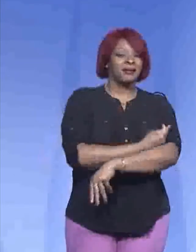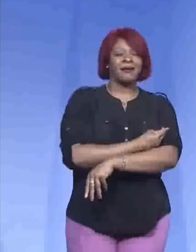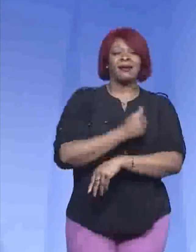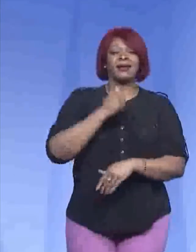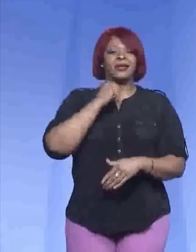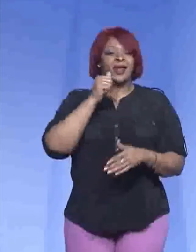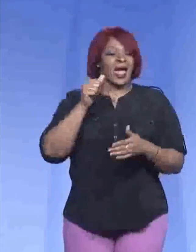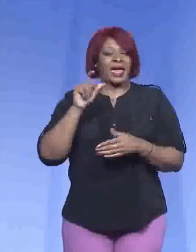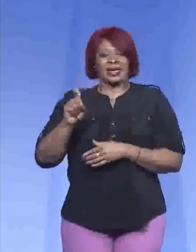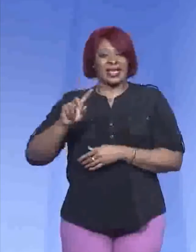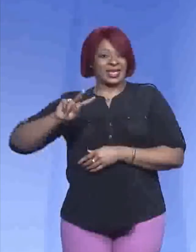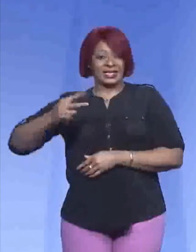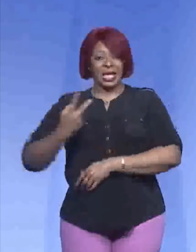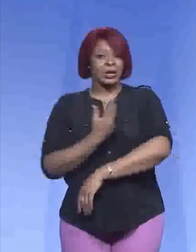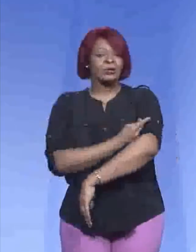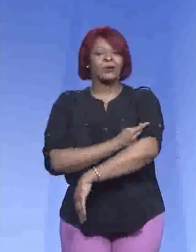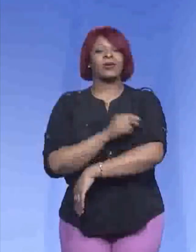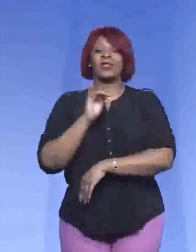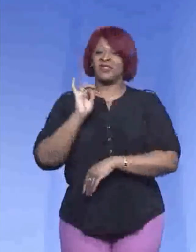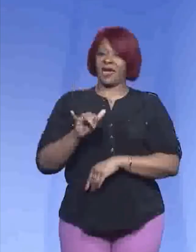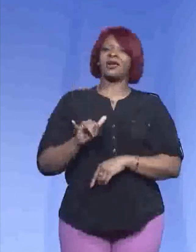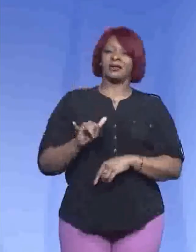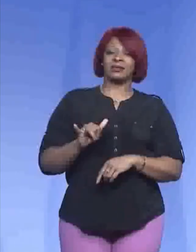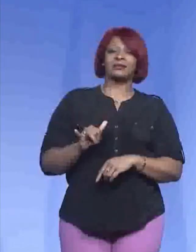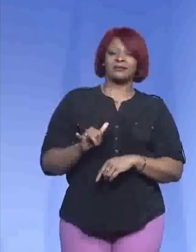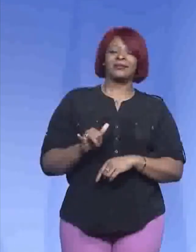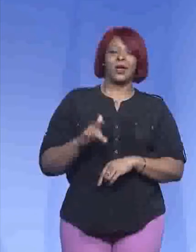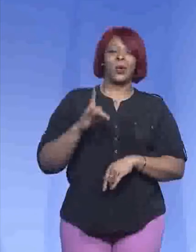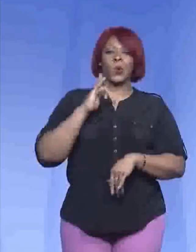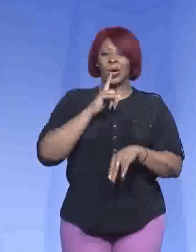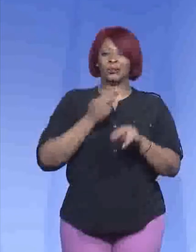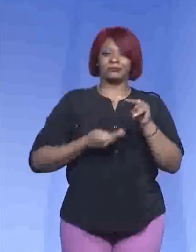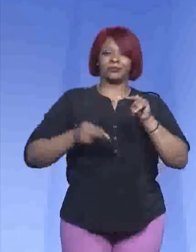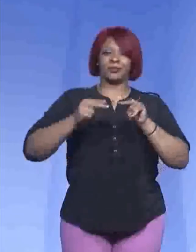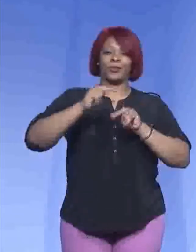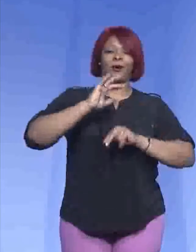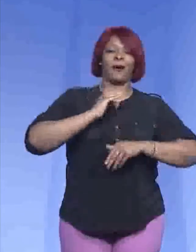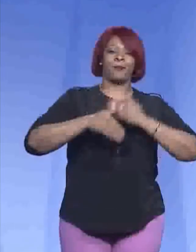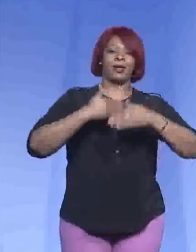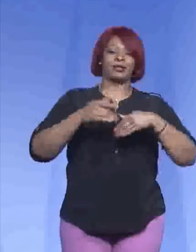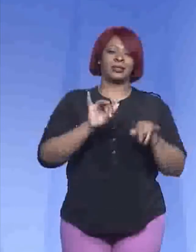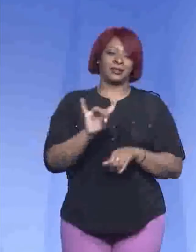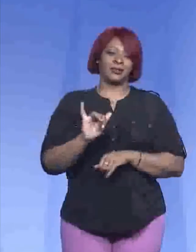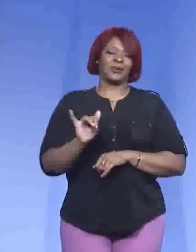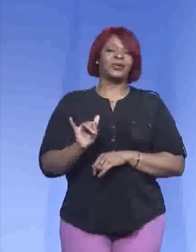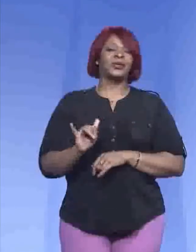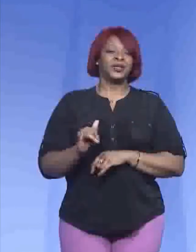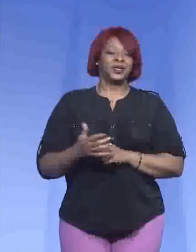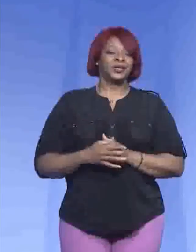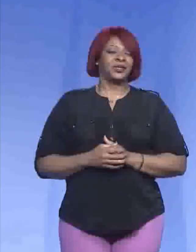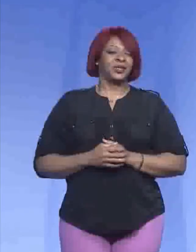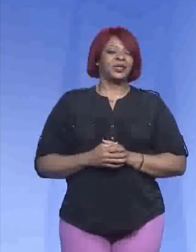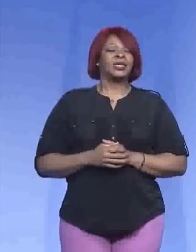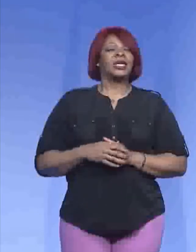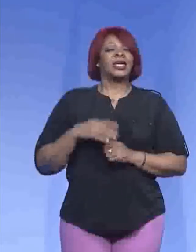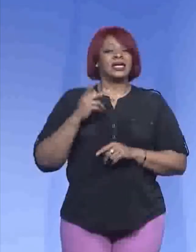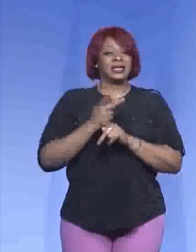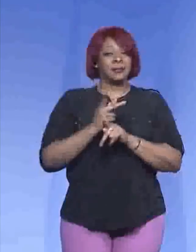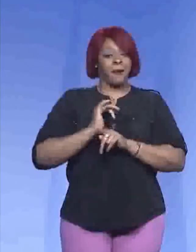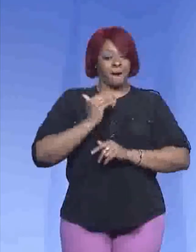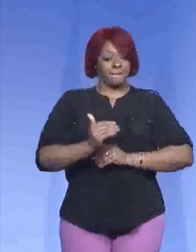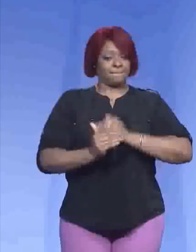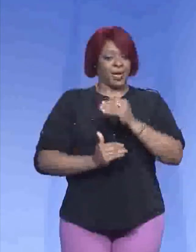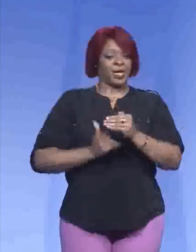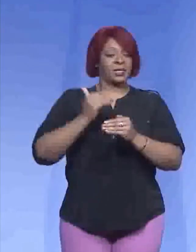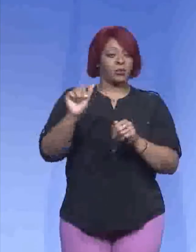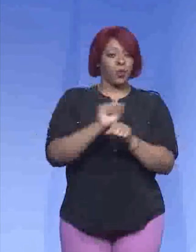need a second dose, so that's going to accelerate our progress as well. Sustaining the pace that we have now is